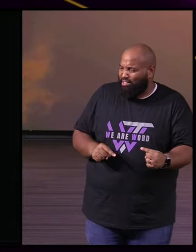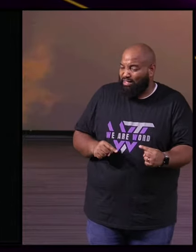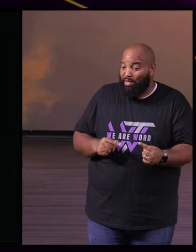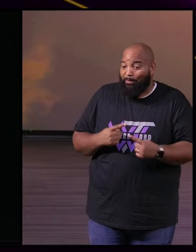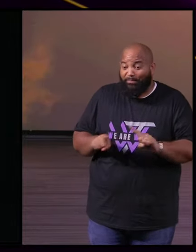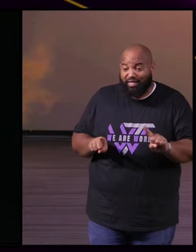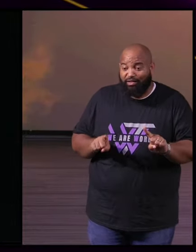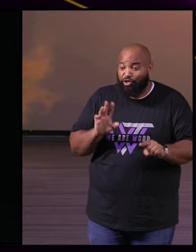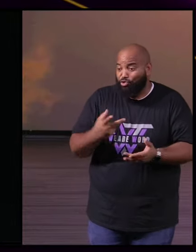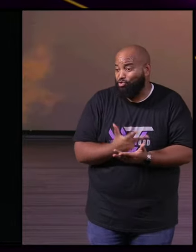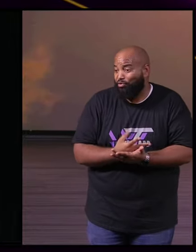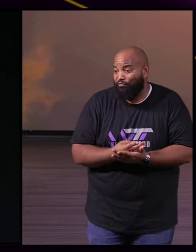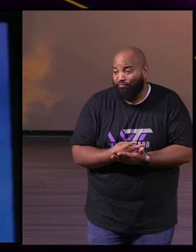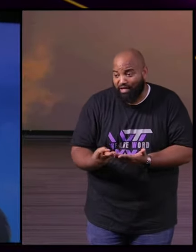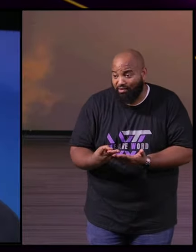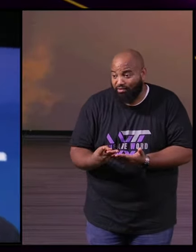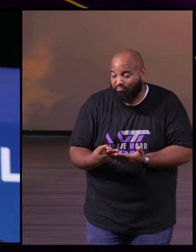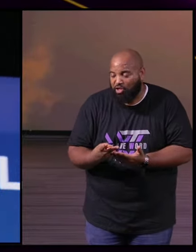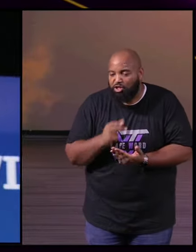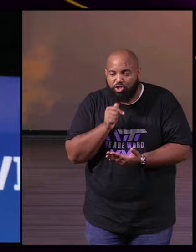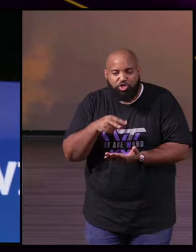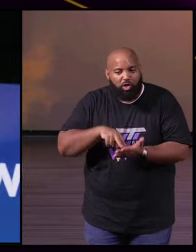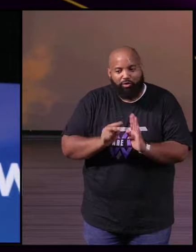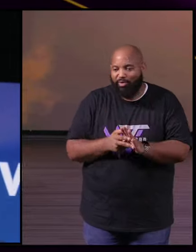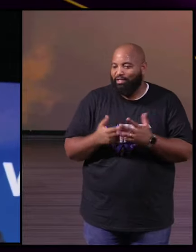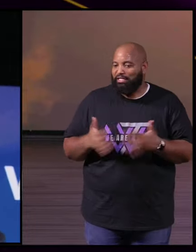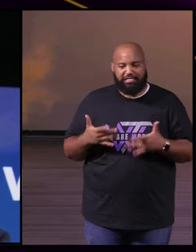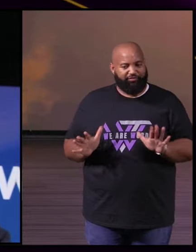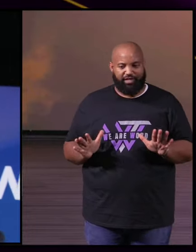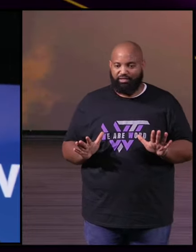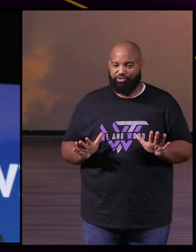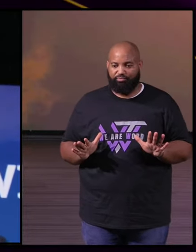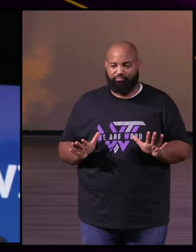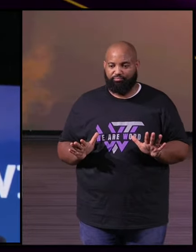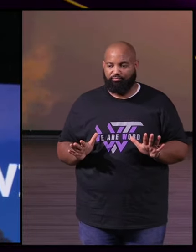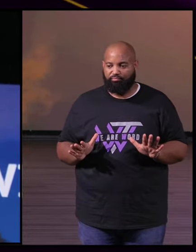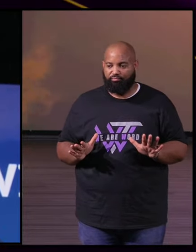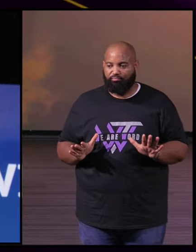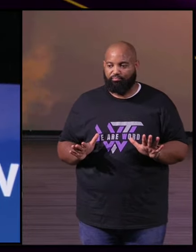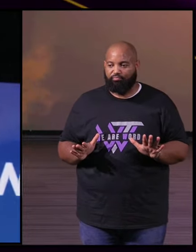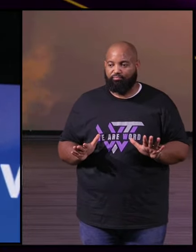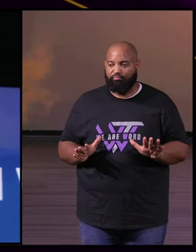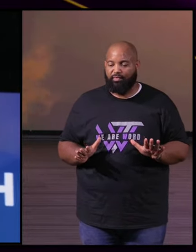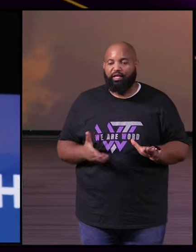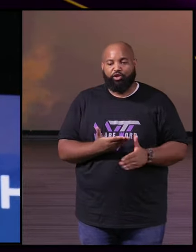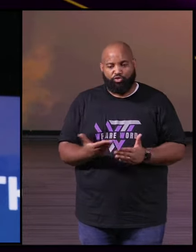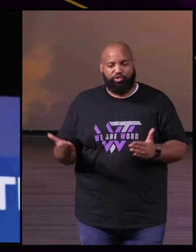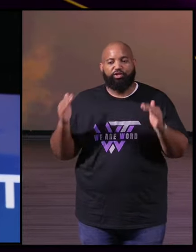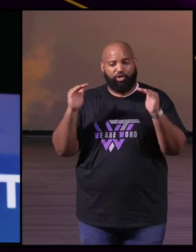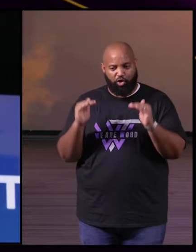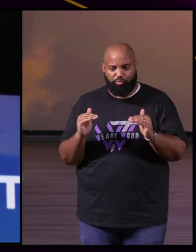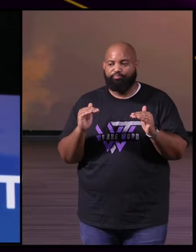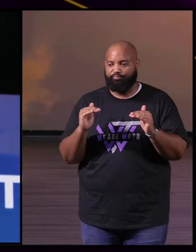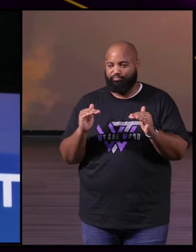you to hear. If you don't hear anything else, it does not have to be